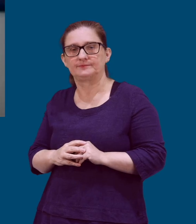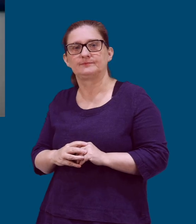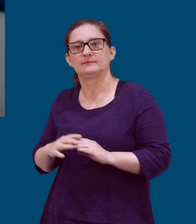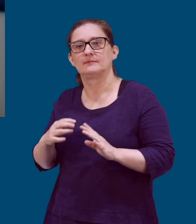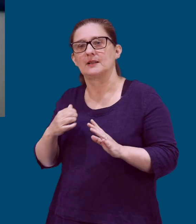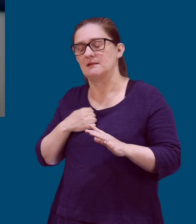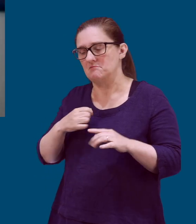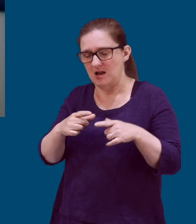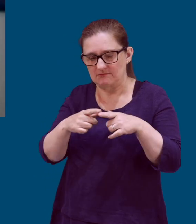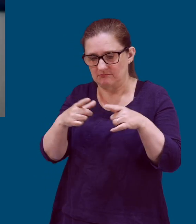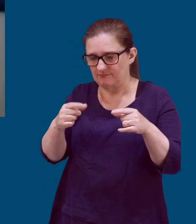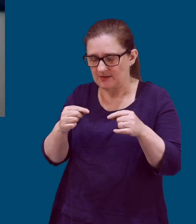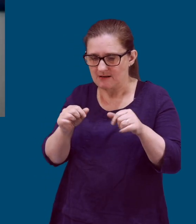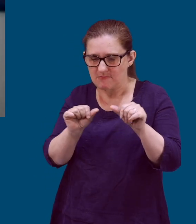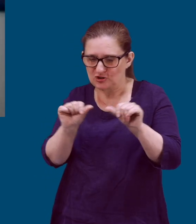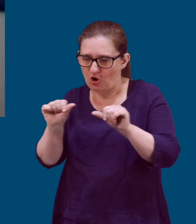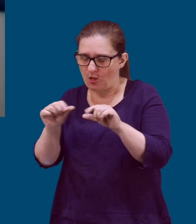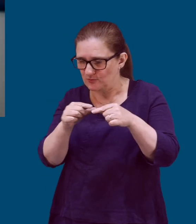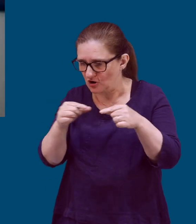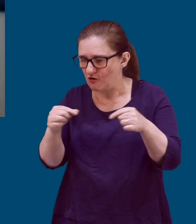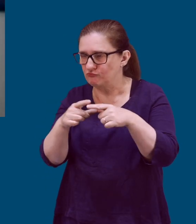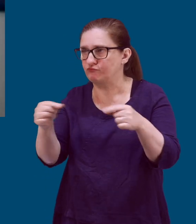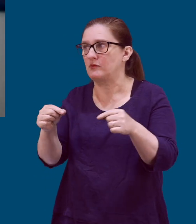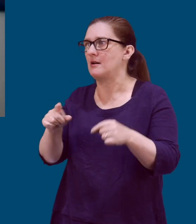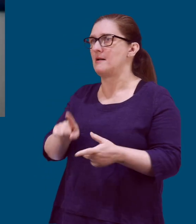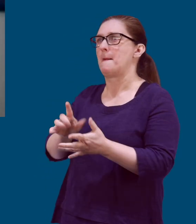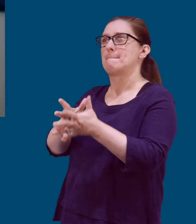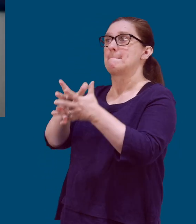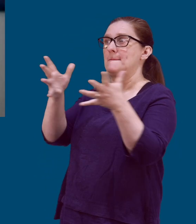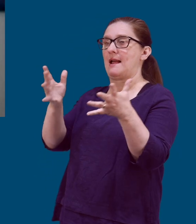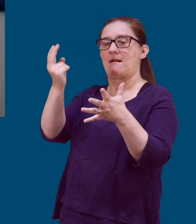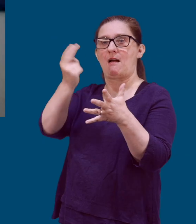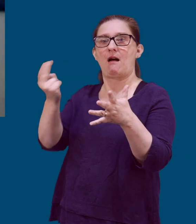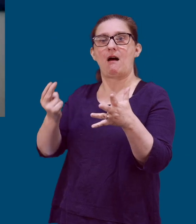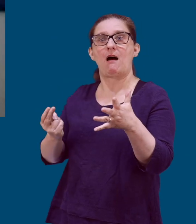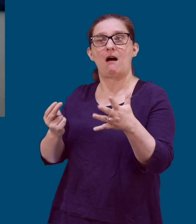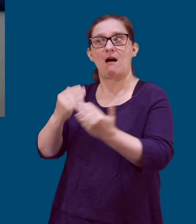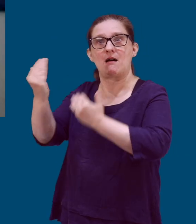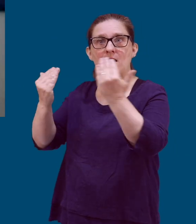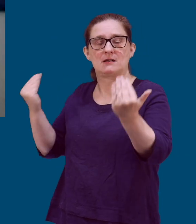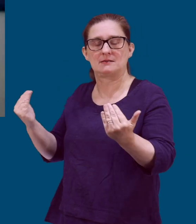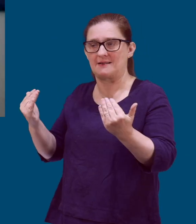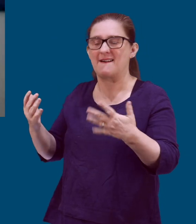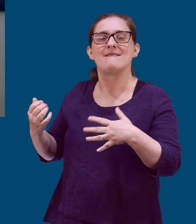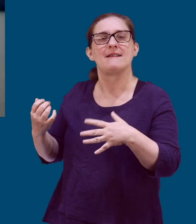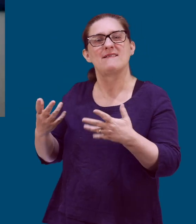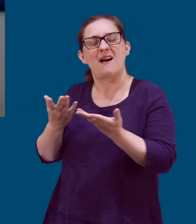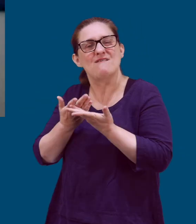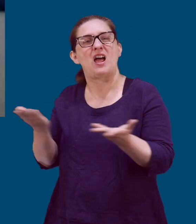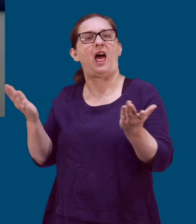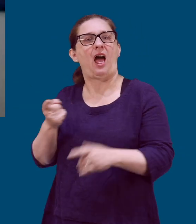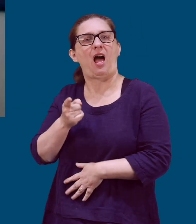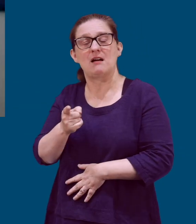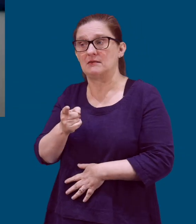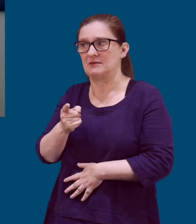slug sculptures are commissioned to exhibit at the entrance of a major art fair. Not in the fair, I might add, just at